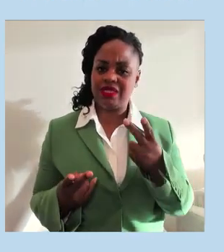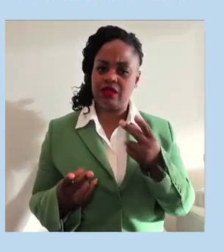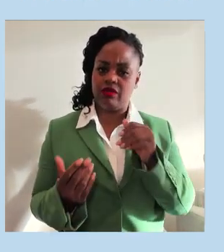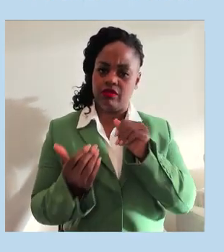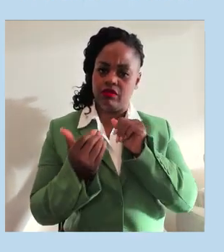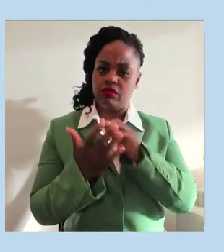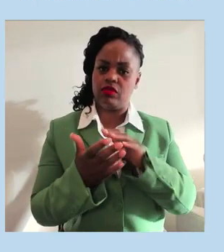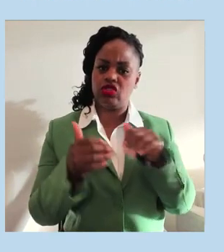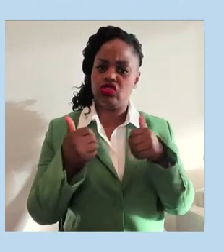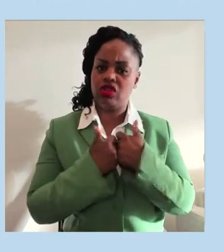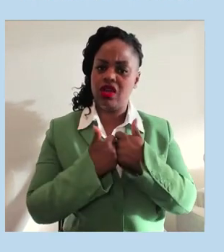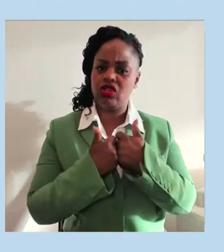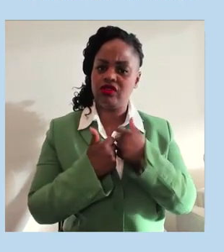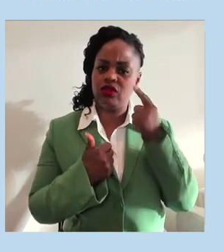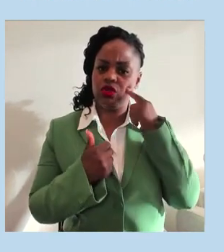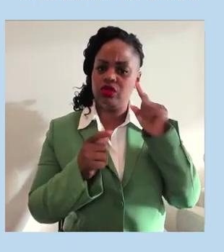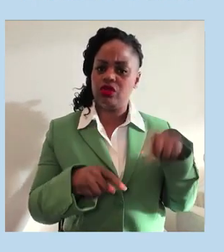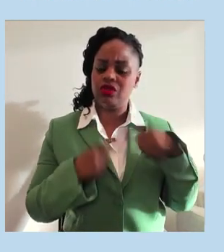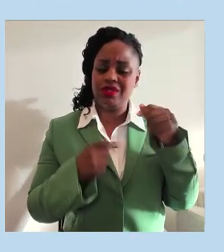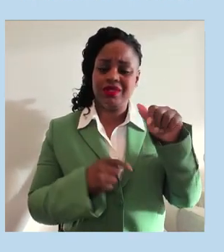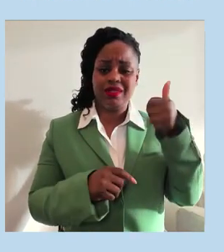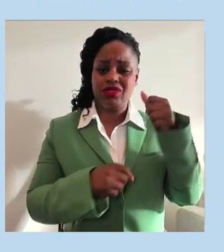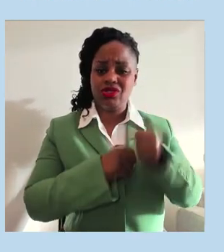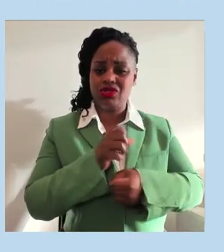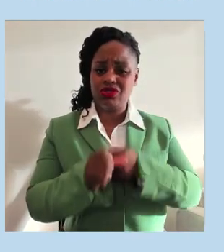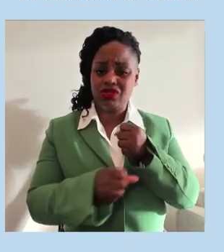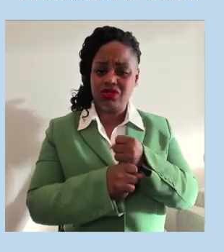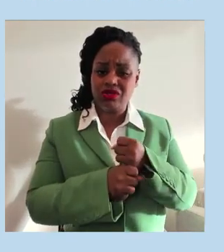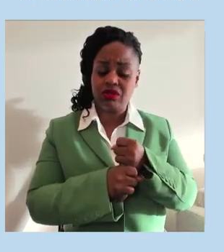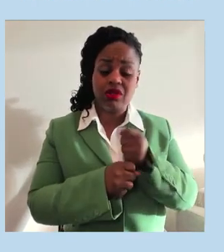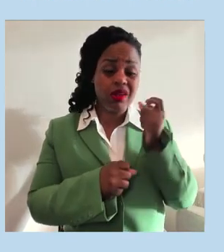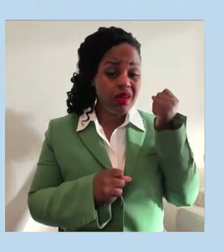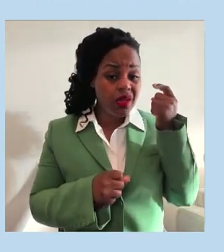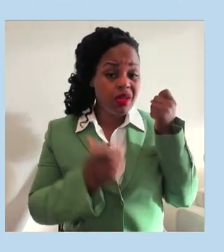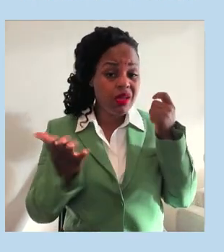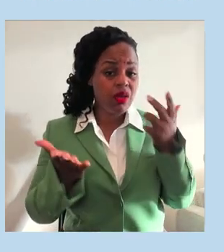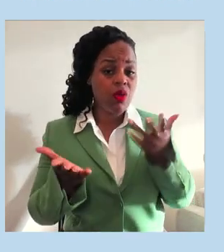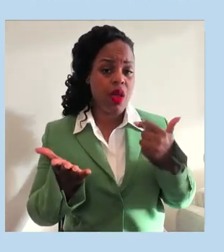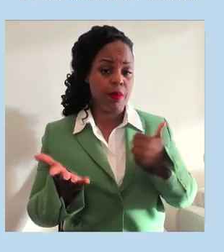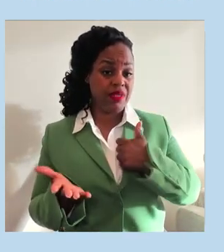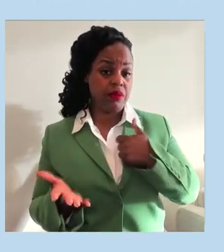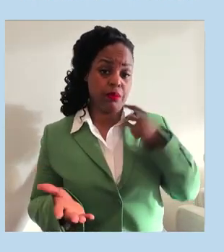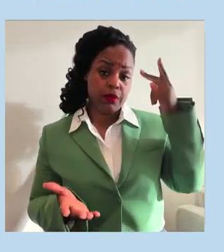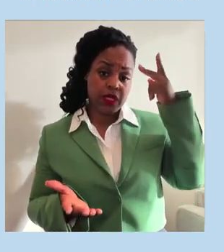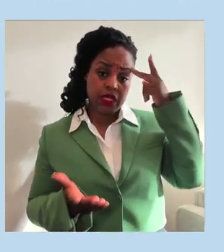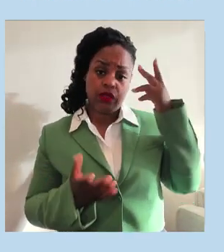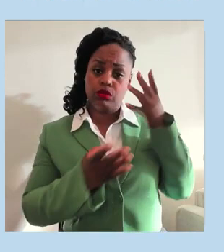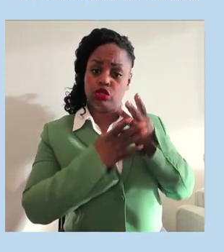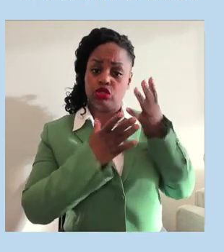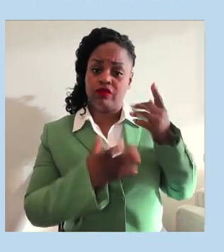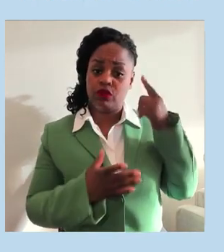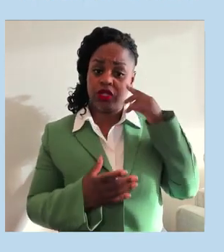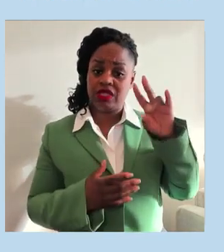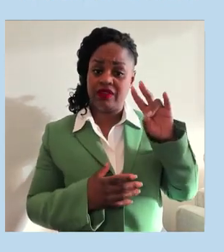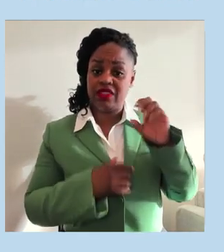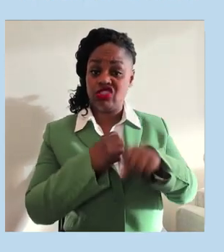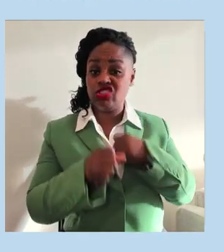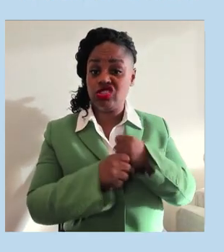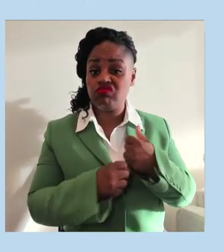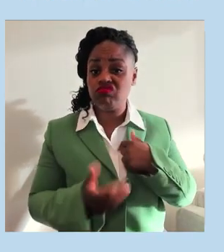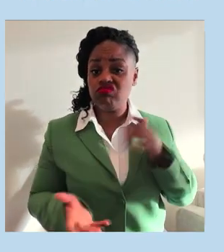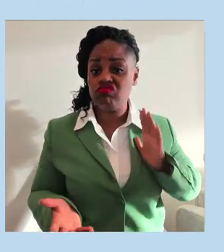my 7 years as a political prisoner. My organization, Women's Peace Network, have faced many barriers